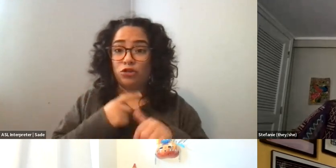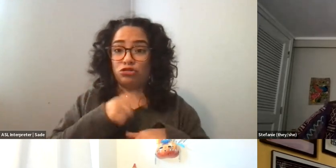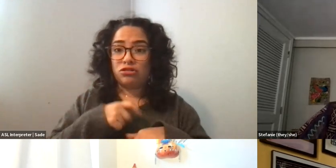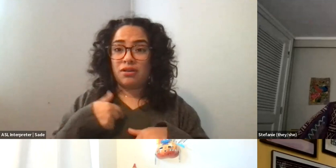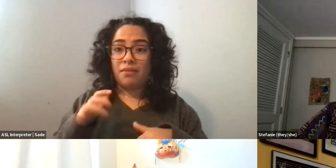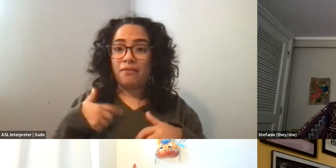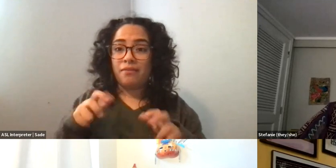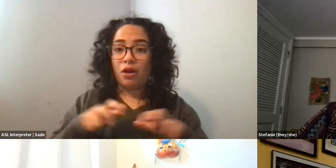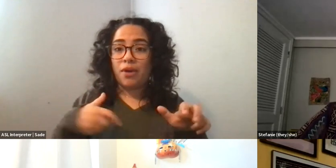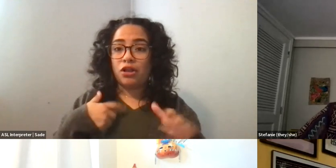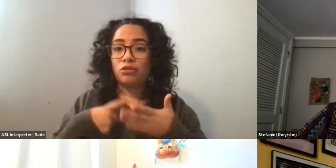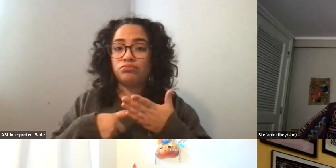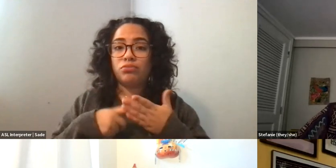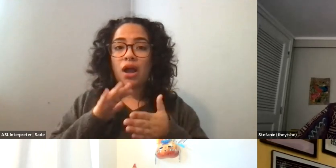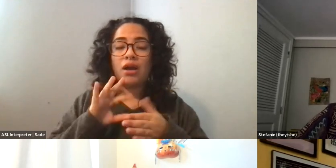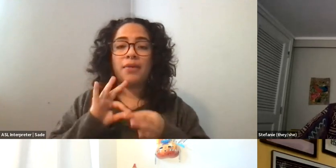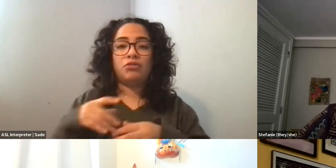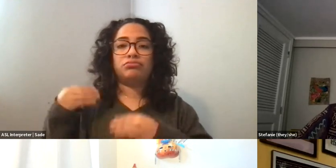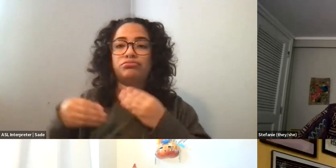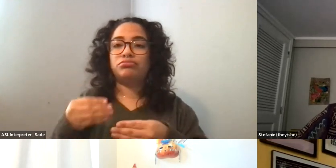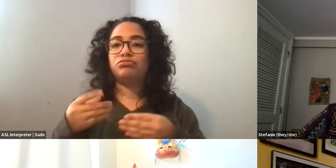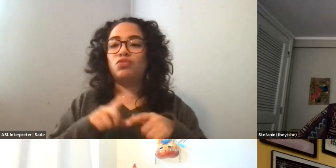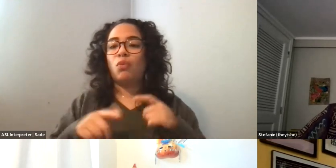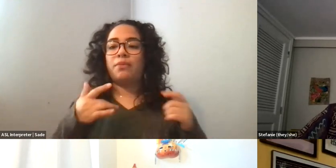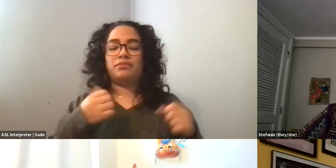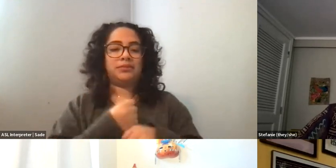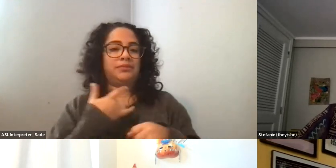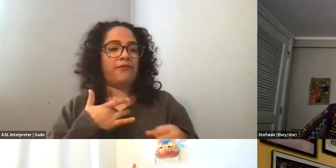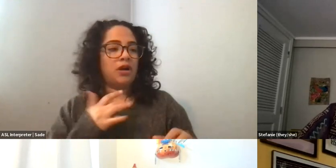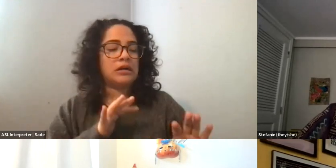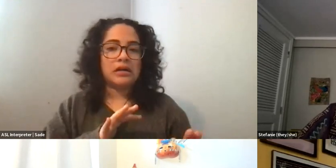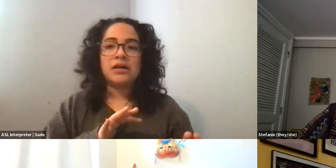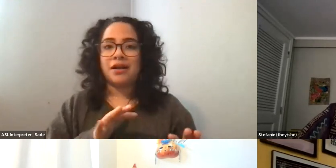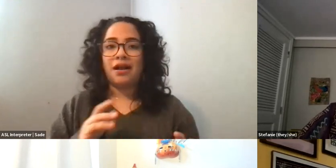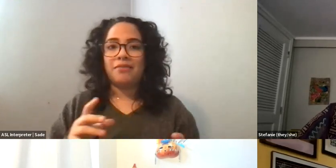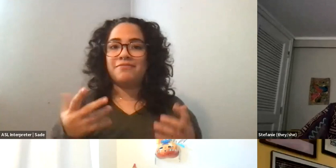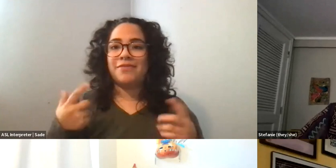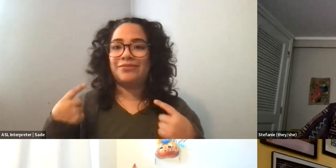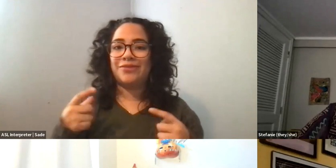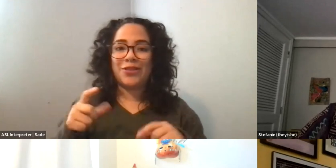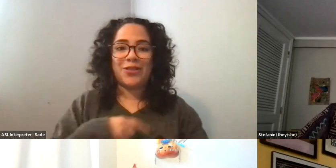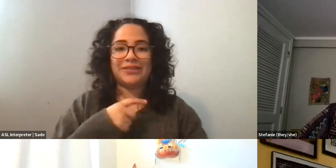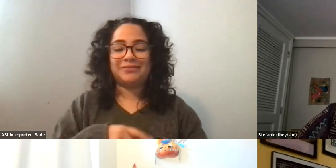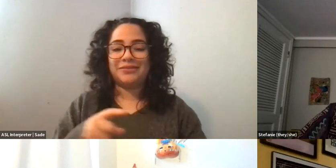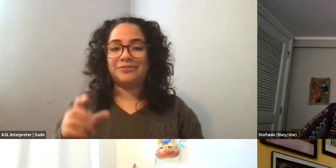lineage. And so it makes me feel like I've been around for a while. I guess what I would